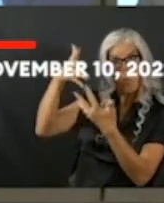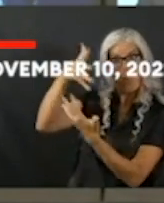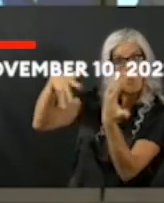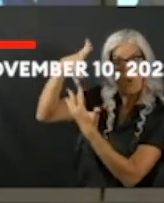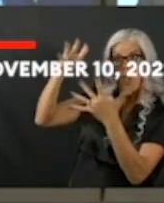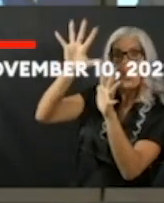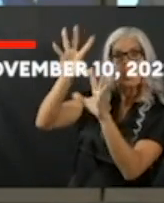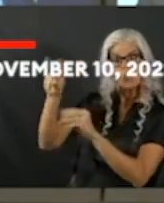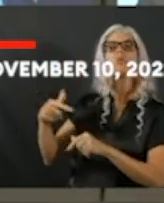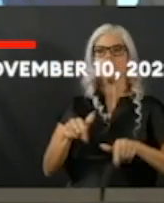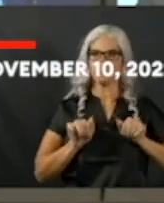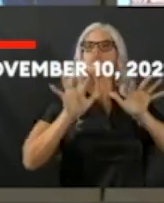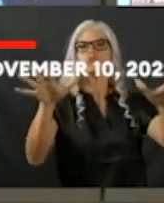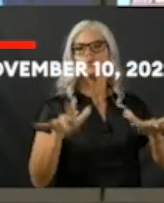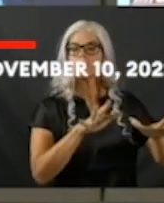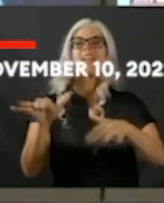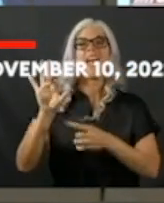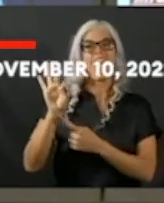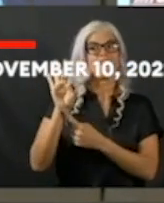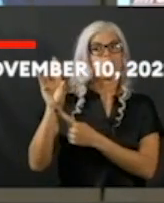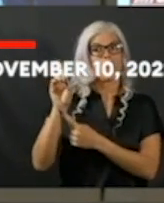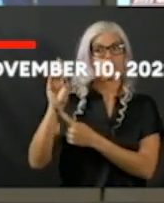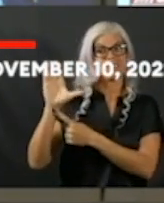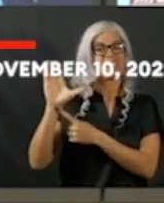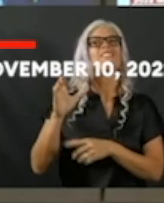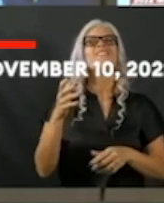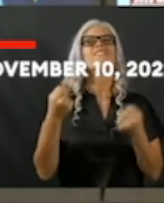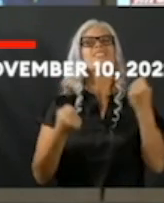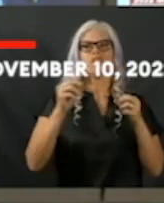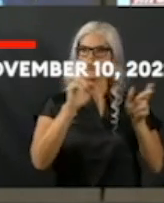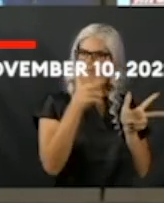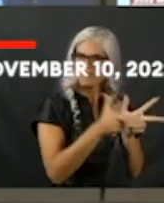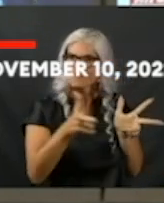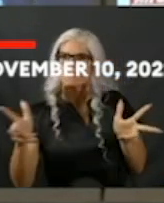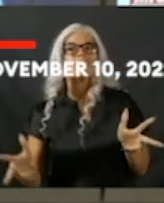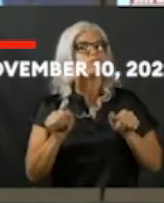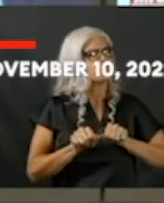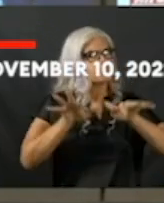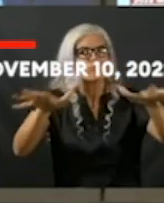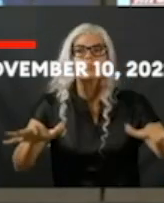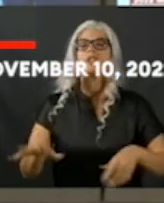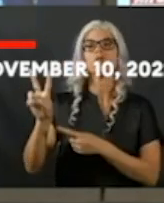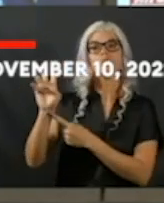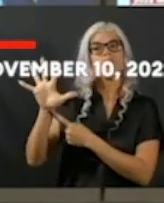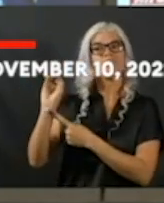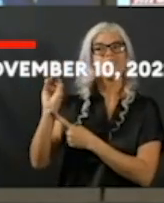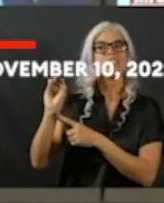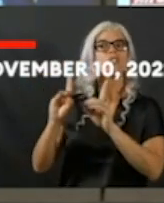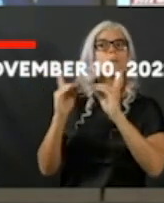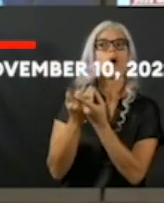water vehicles ready to assist in response efforts should that be needed. We have 250 Florida Department of